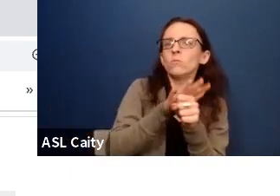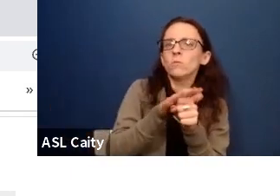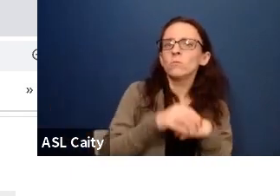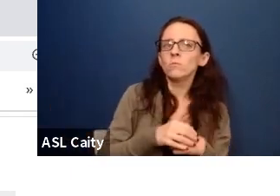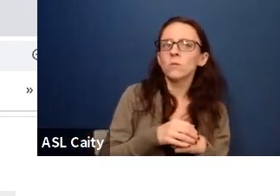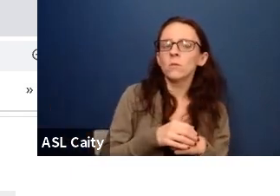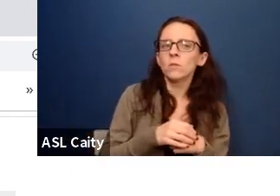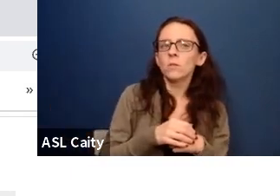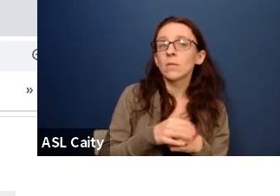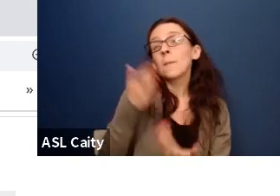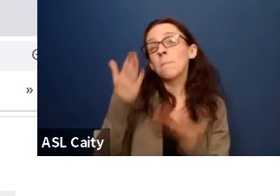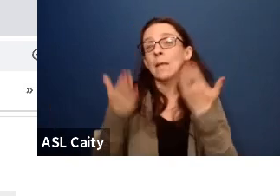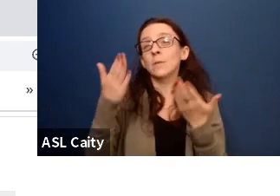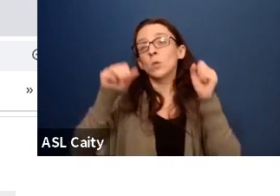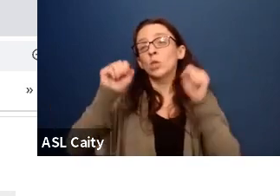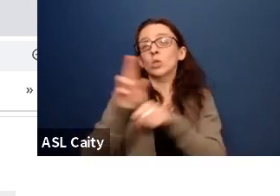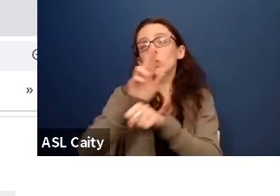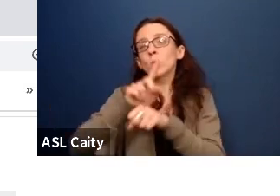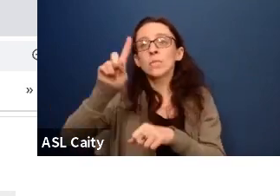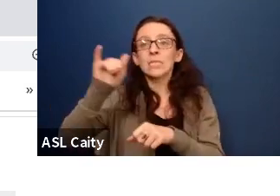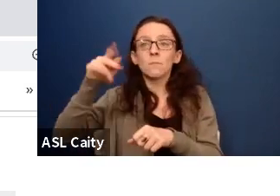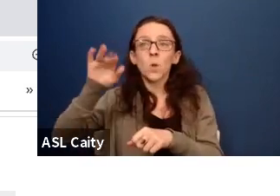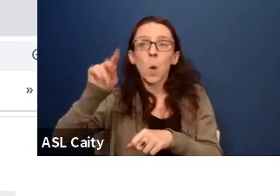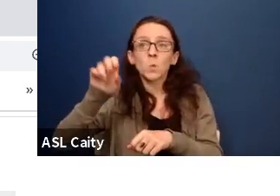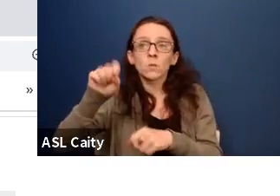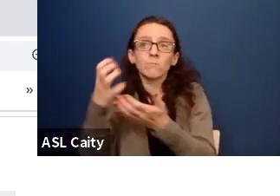by zip codes here.